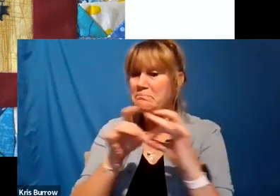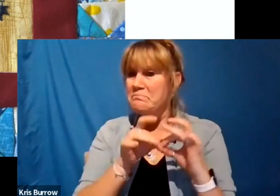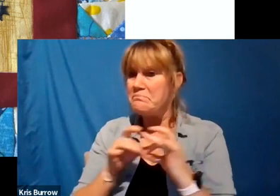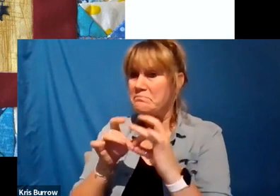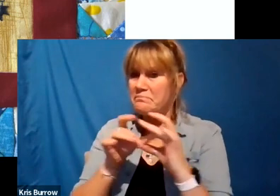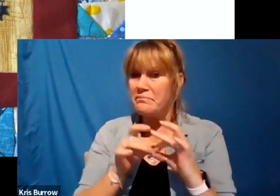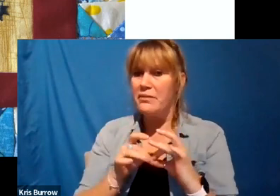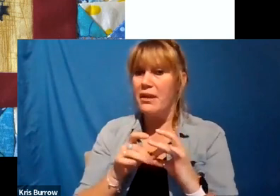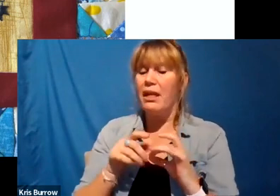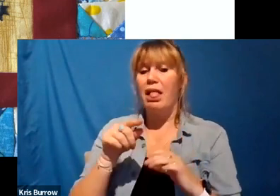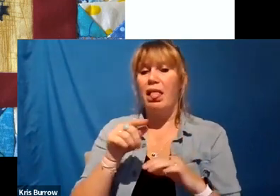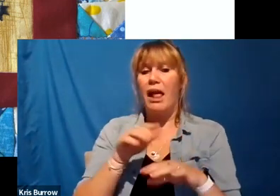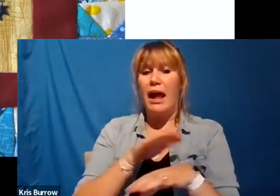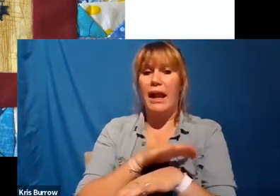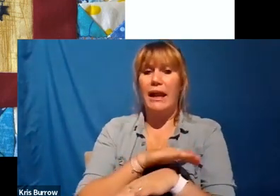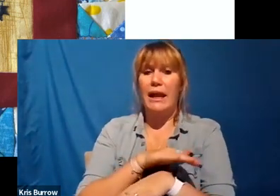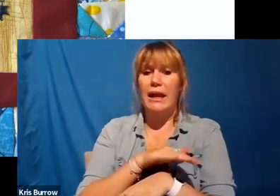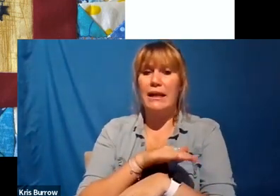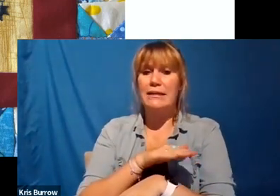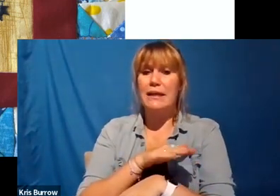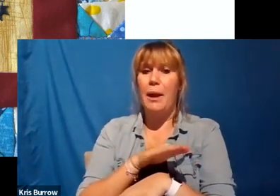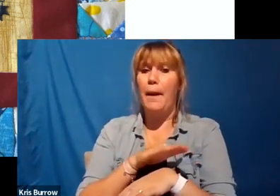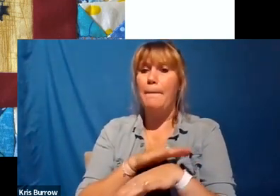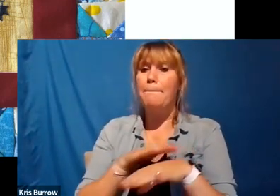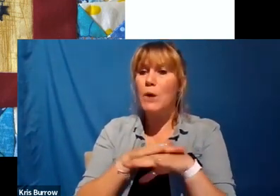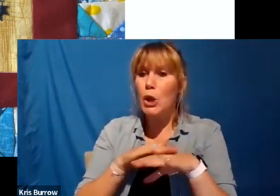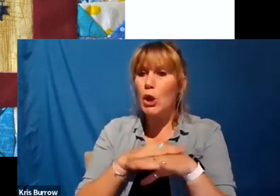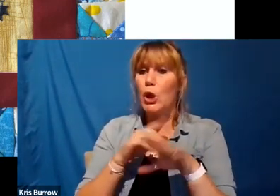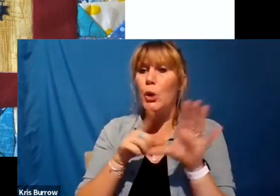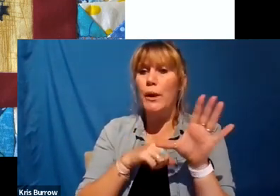patterned blue, yellow and white fabrics.